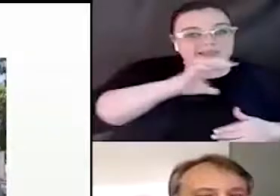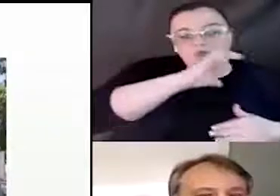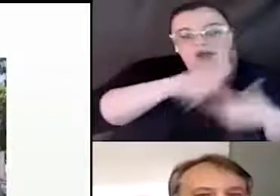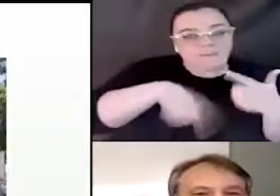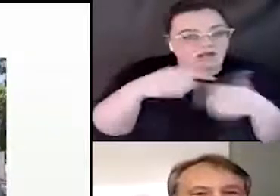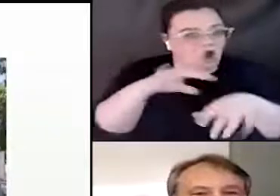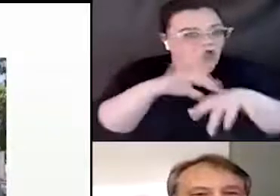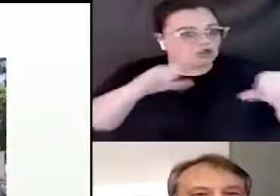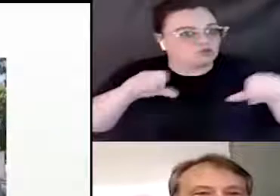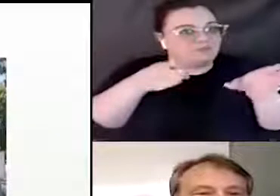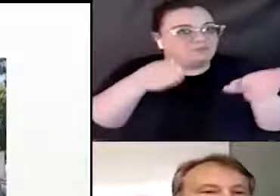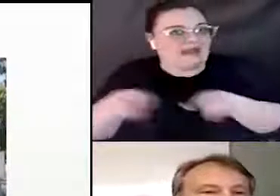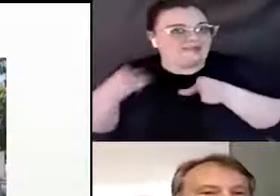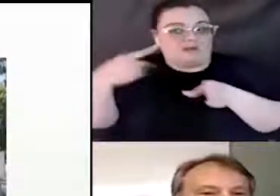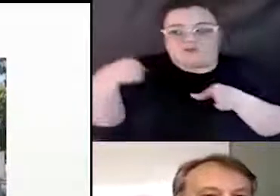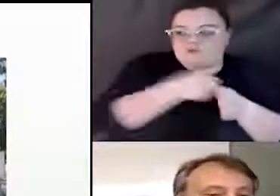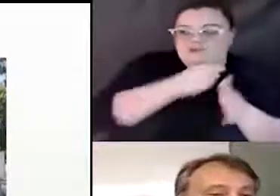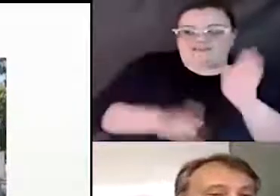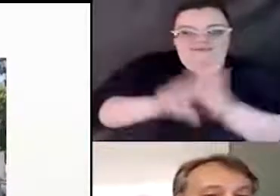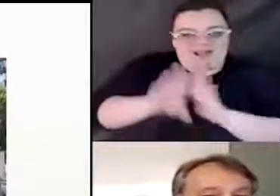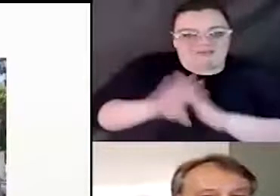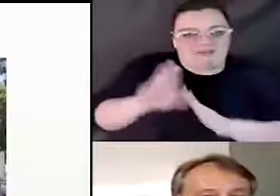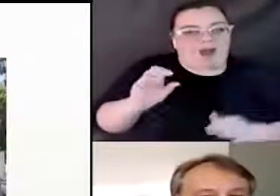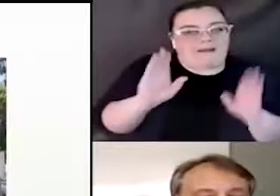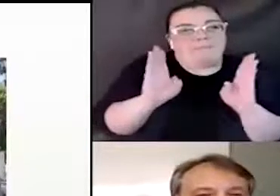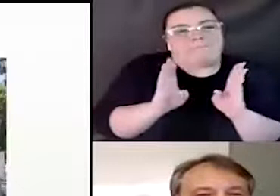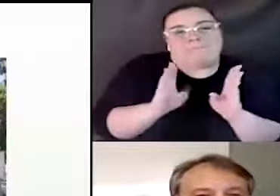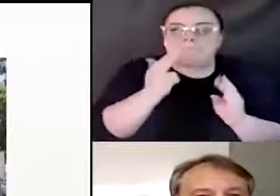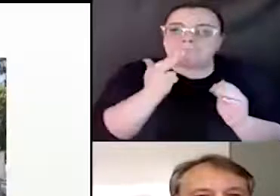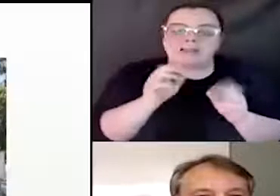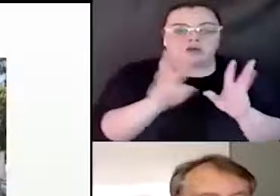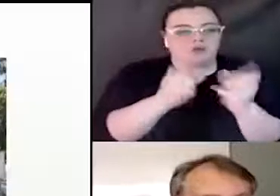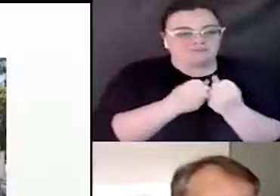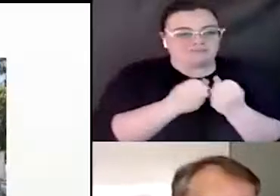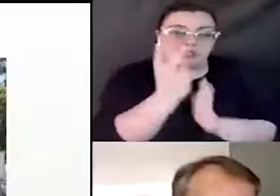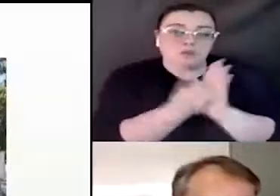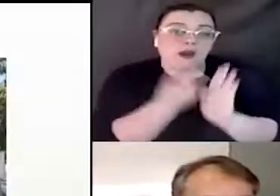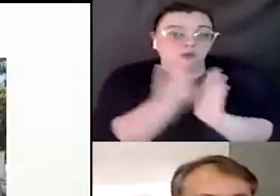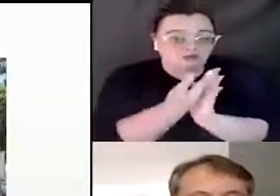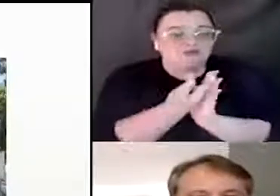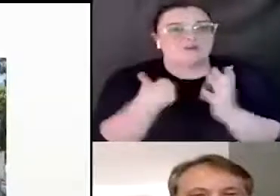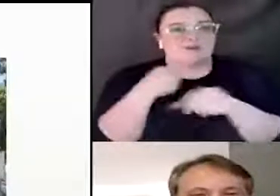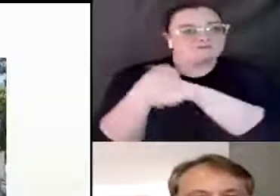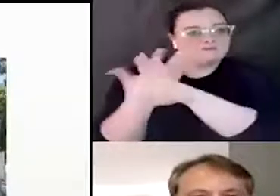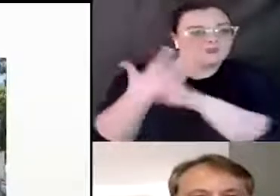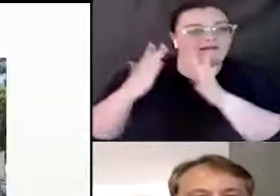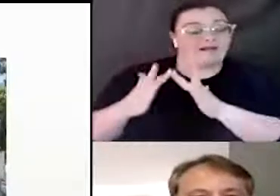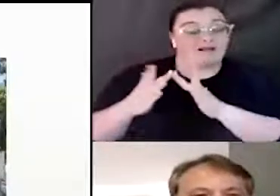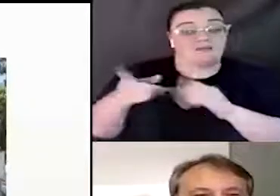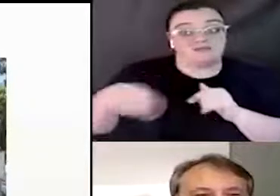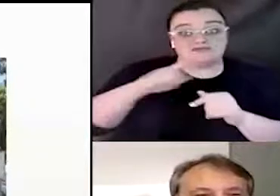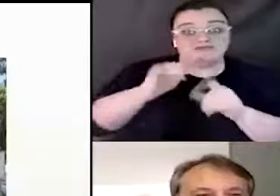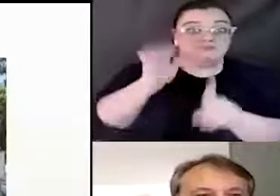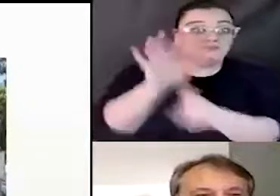preparedness, and we developed our own mini workshop, really a 2-hour workshop that we did online, and it became super